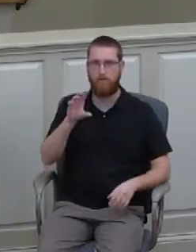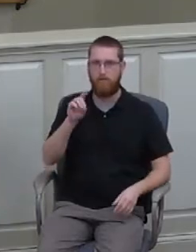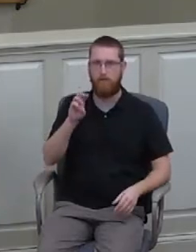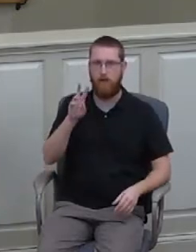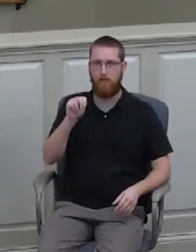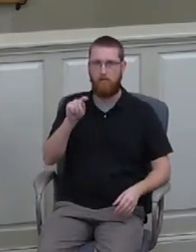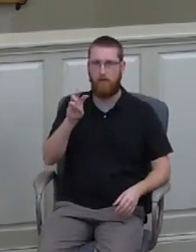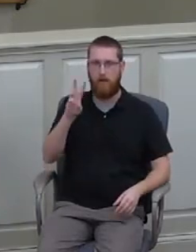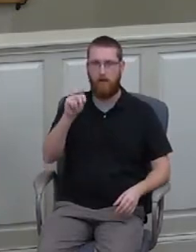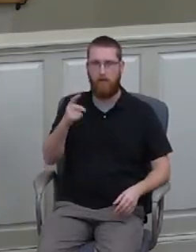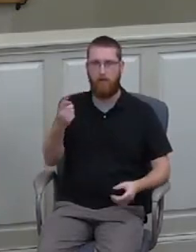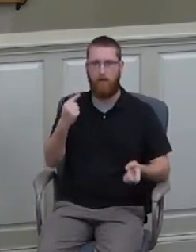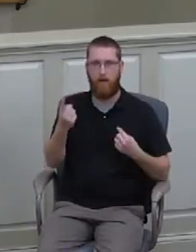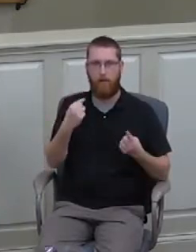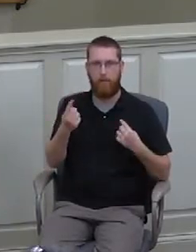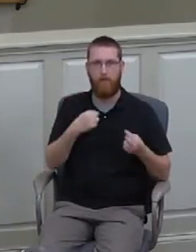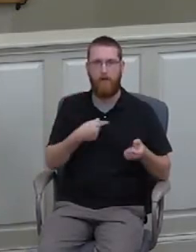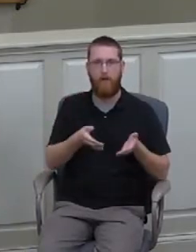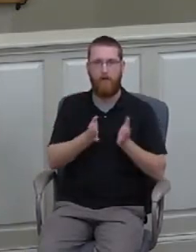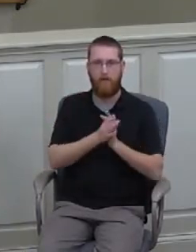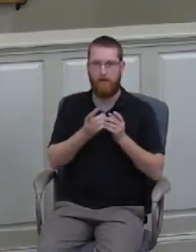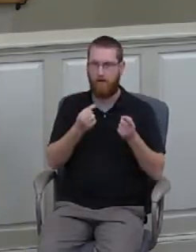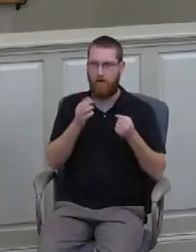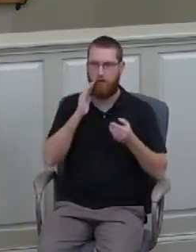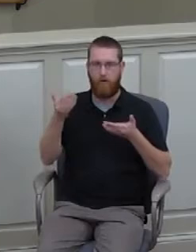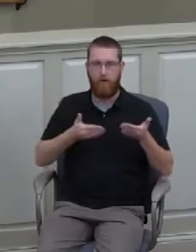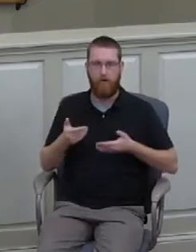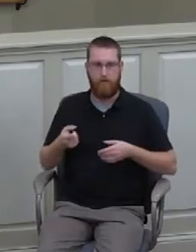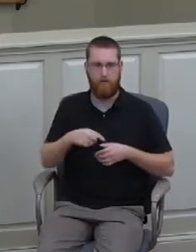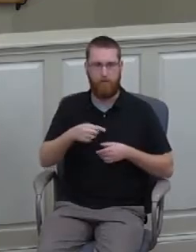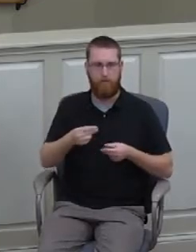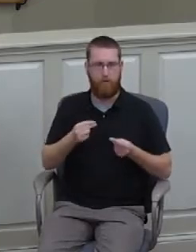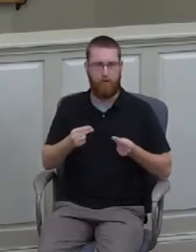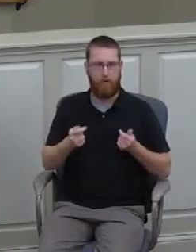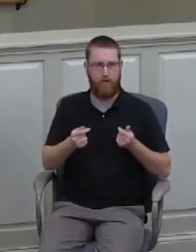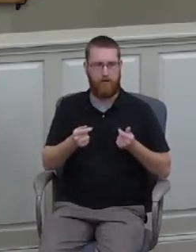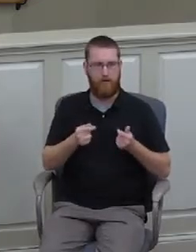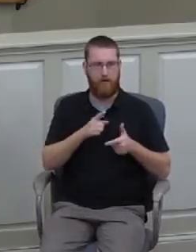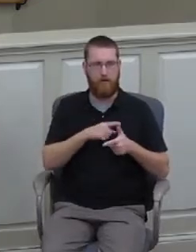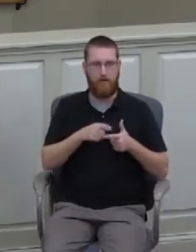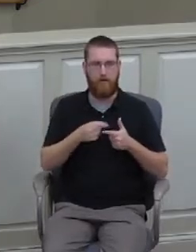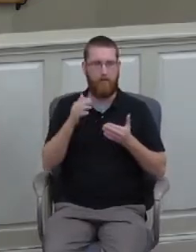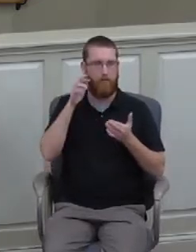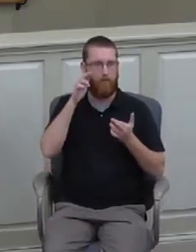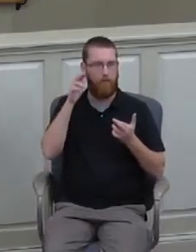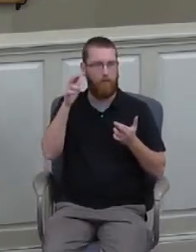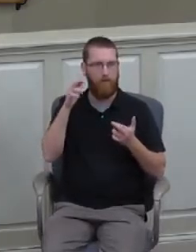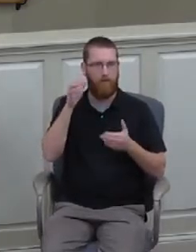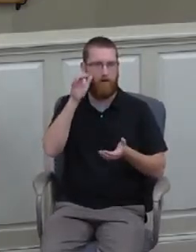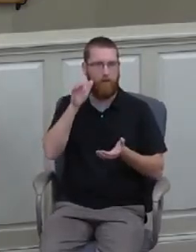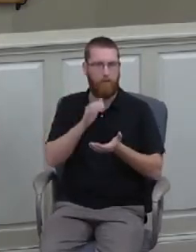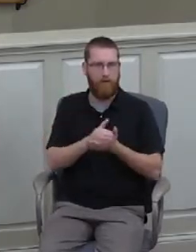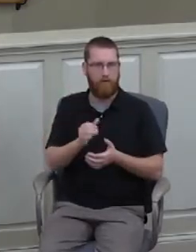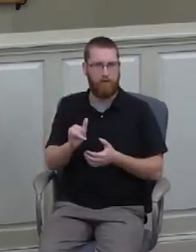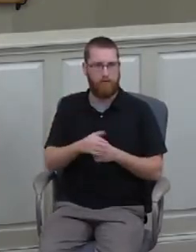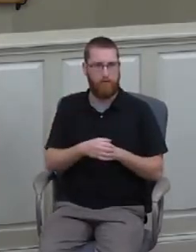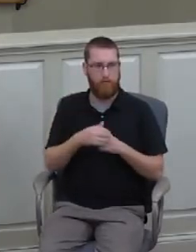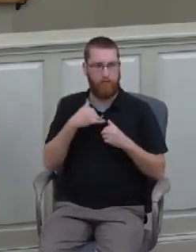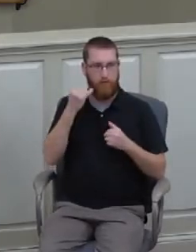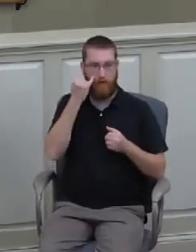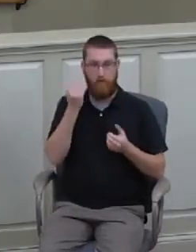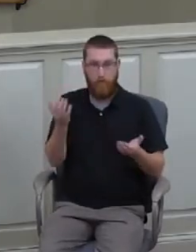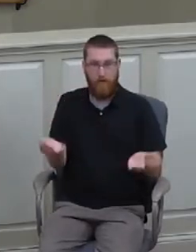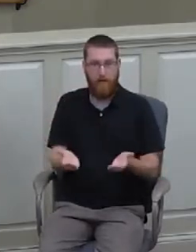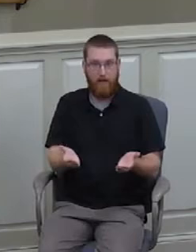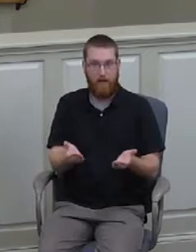up and be here today, so I'm going to have them come on up and we're going to introduce them real quick. I'm going to try to get a picture. So if you're here for that, please, the